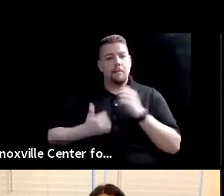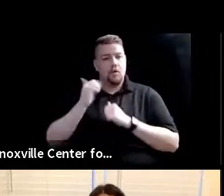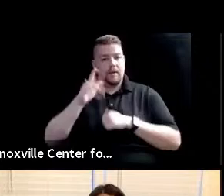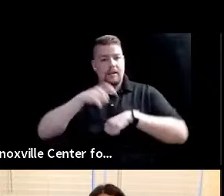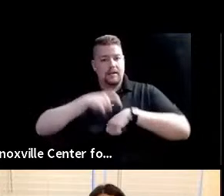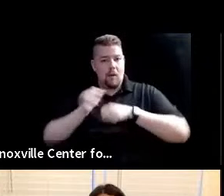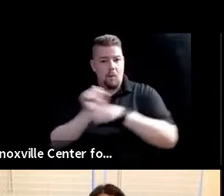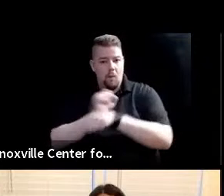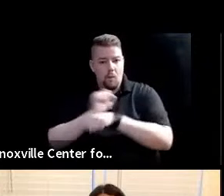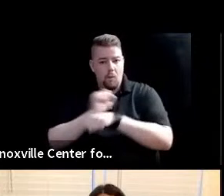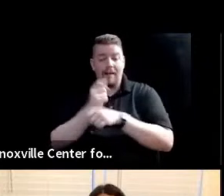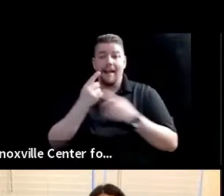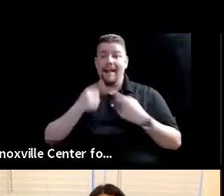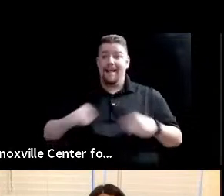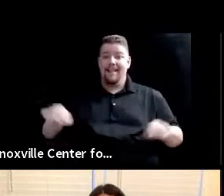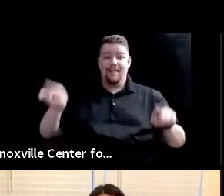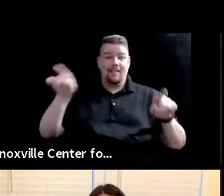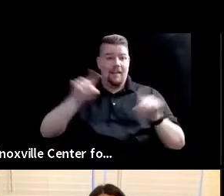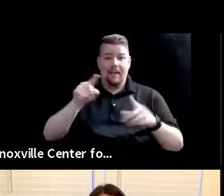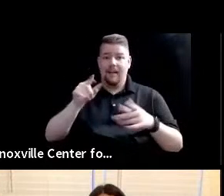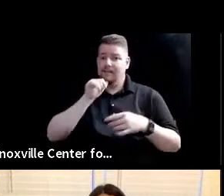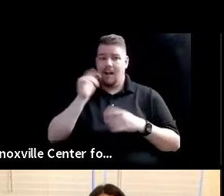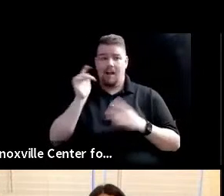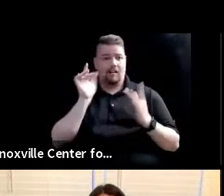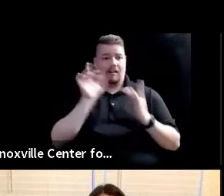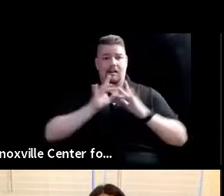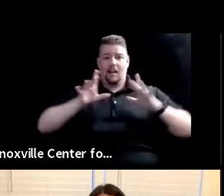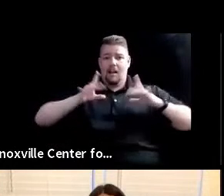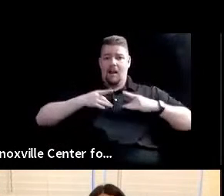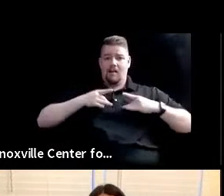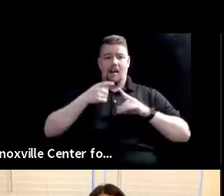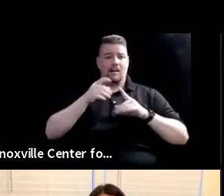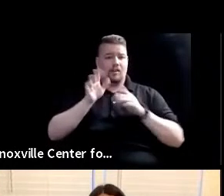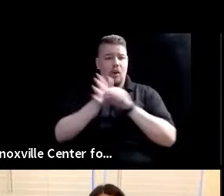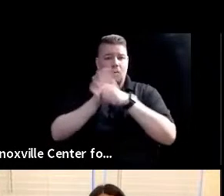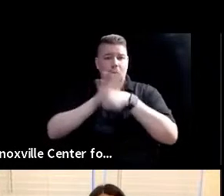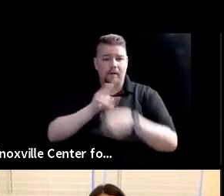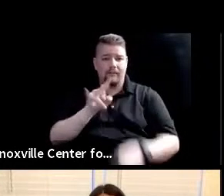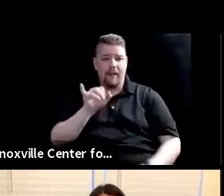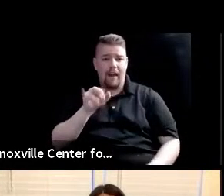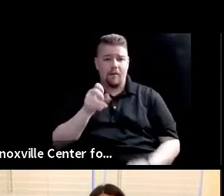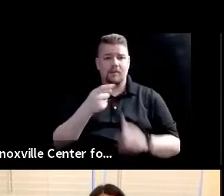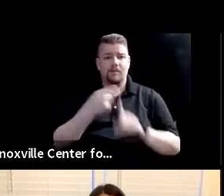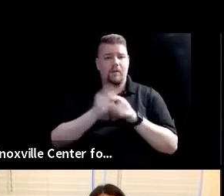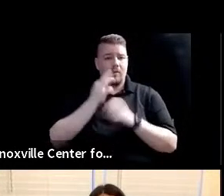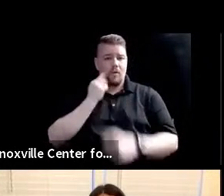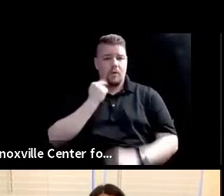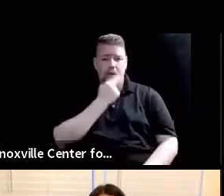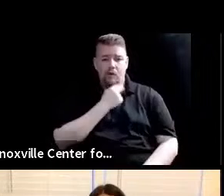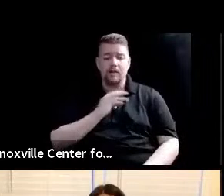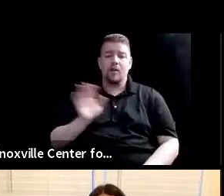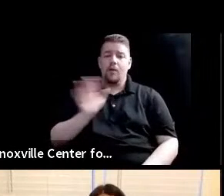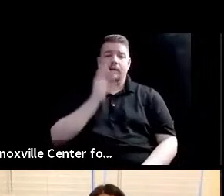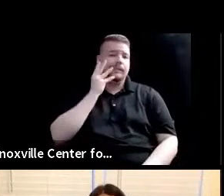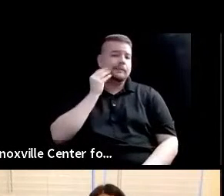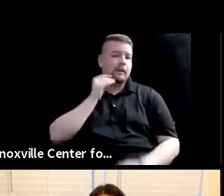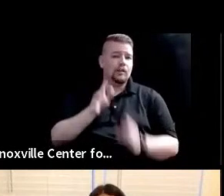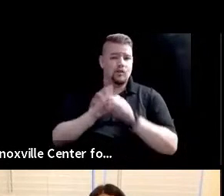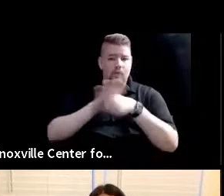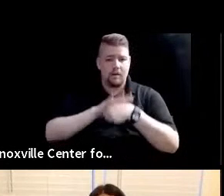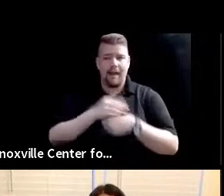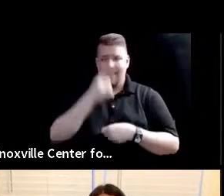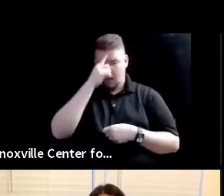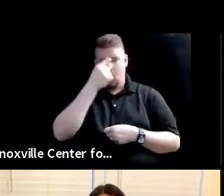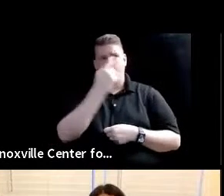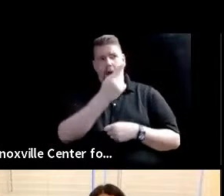time, they have not contacted the coronavirus from the restaurants nor their experiences in the restaurants. I believe they've had one inspector